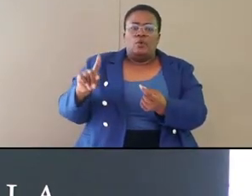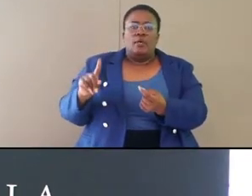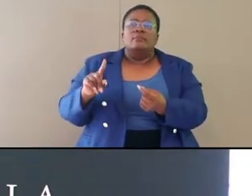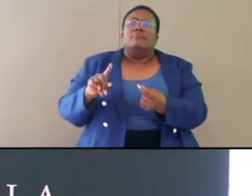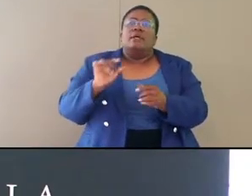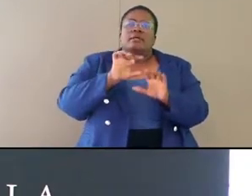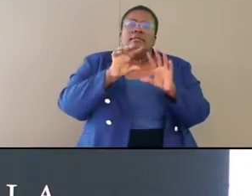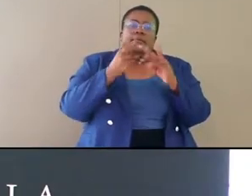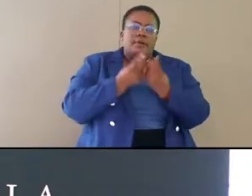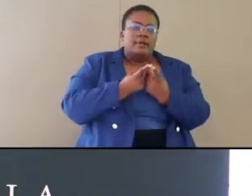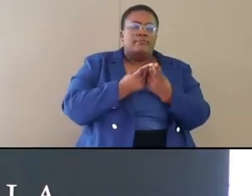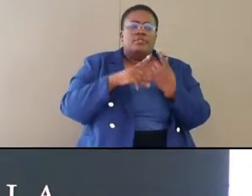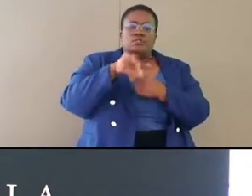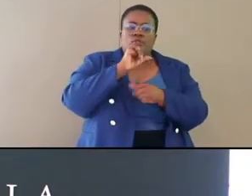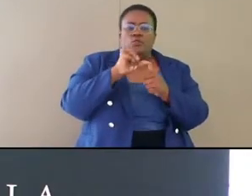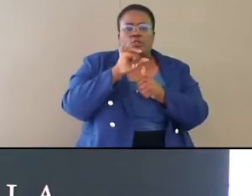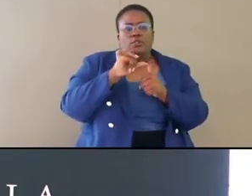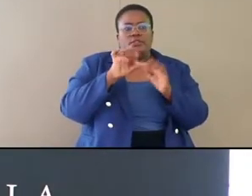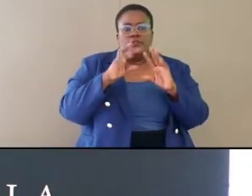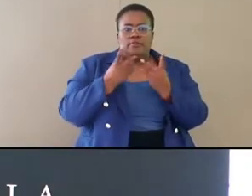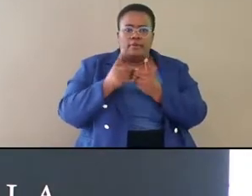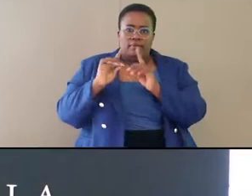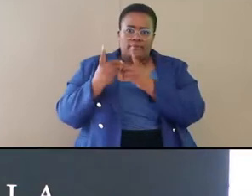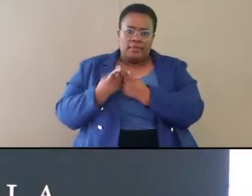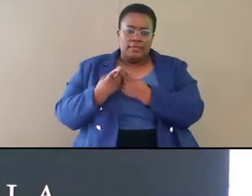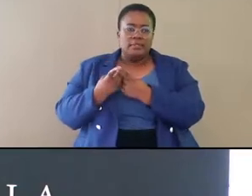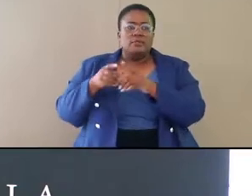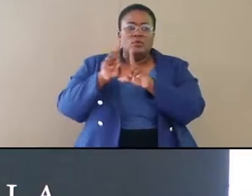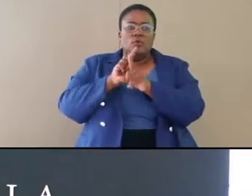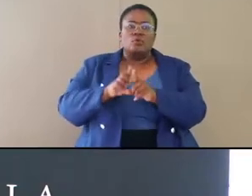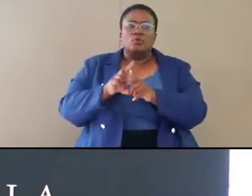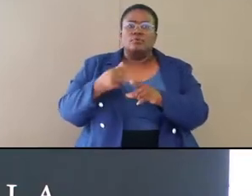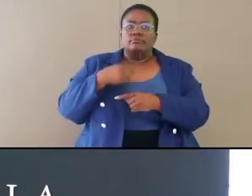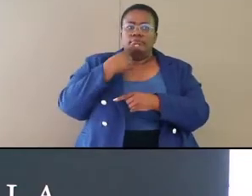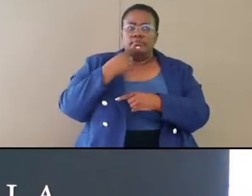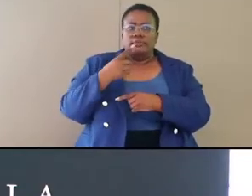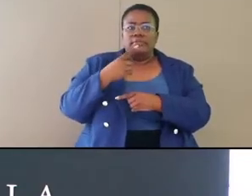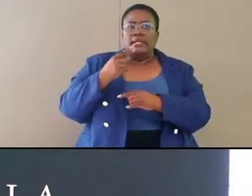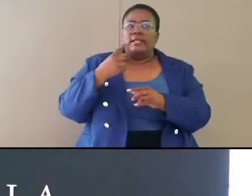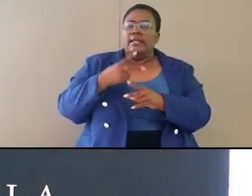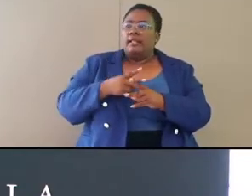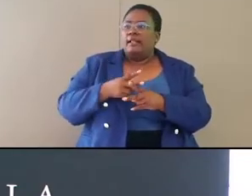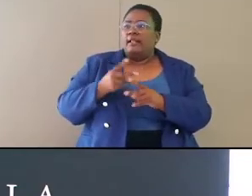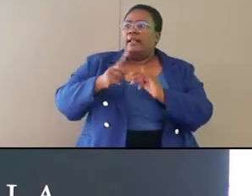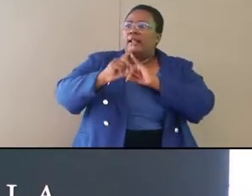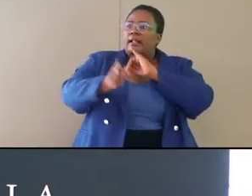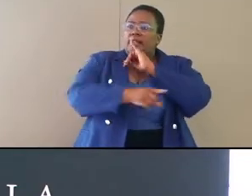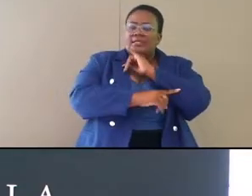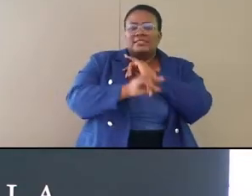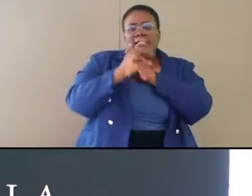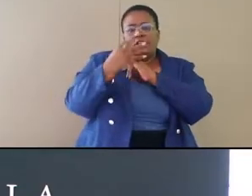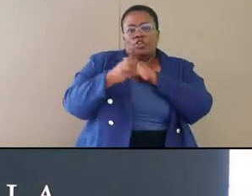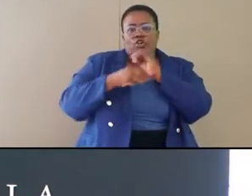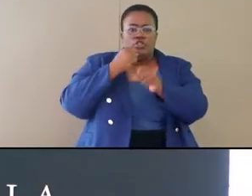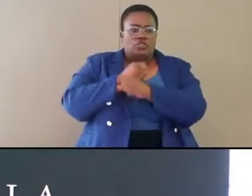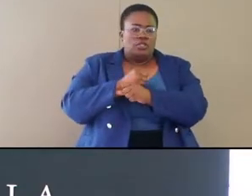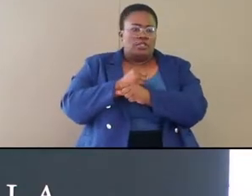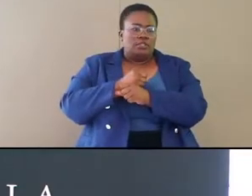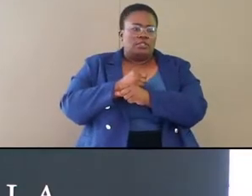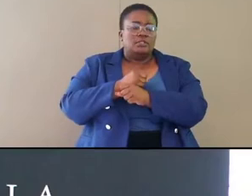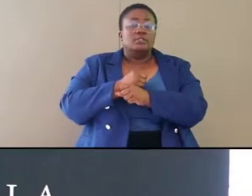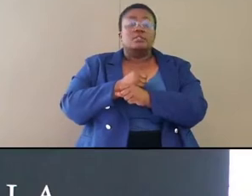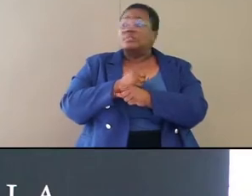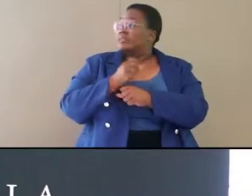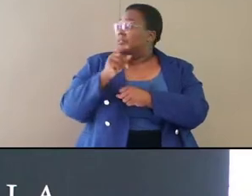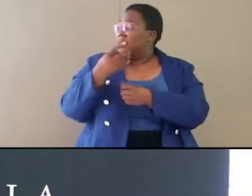Social Development? And lastly, I've said to them, it's 30 years of democracy. Can we go back and can